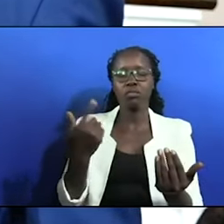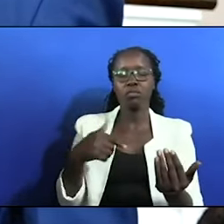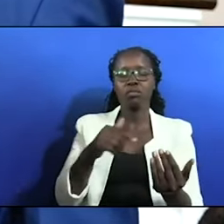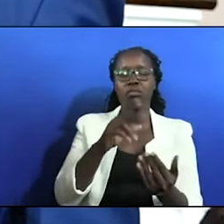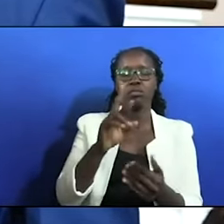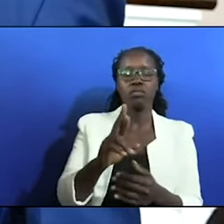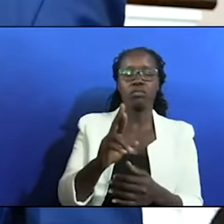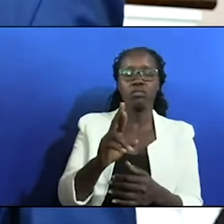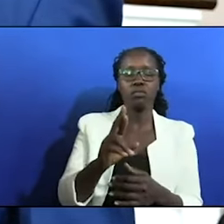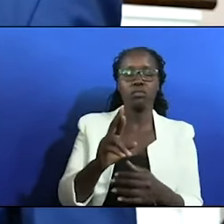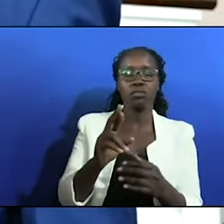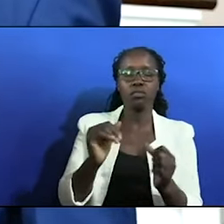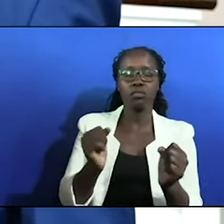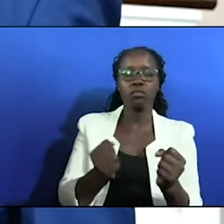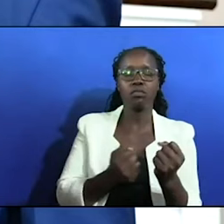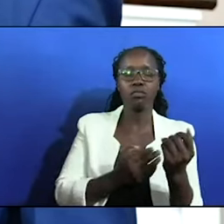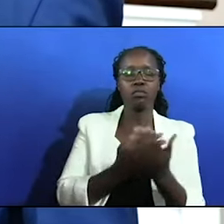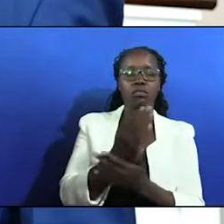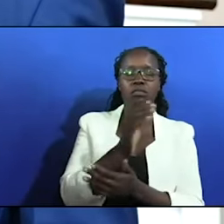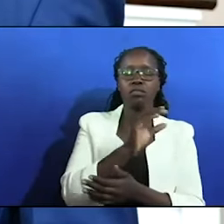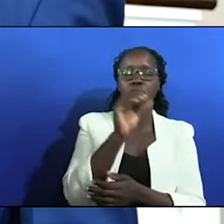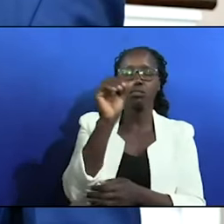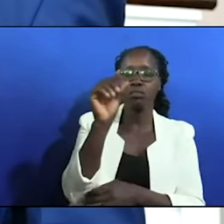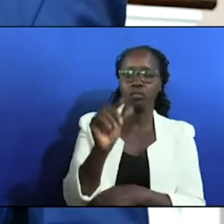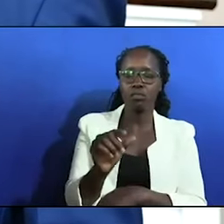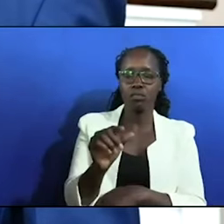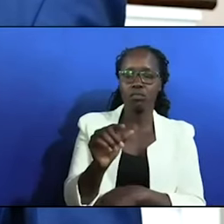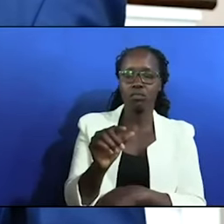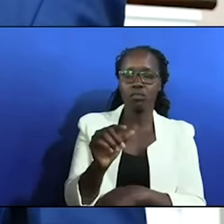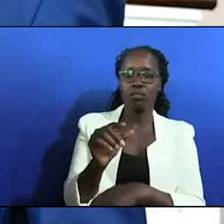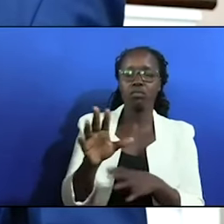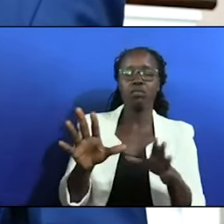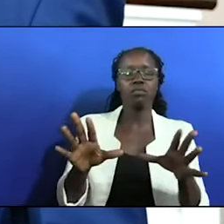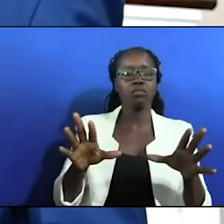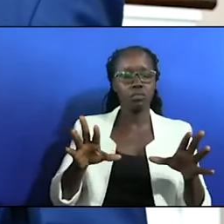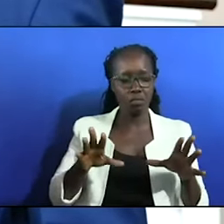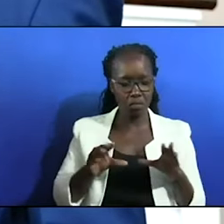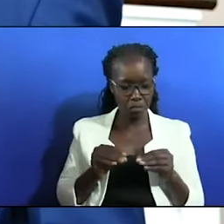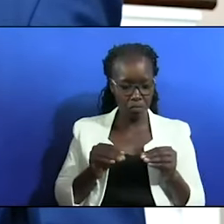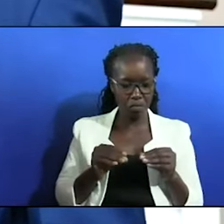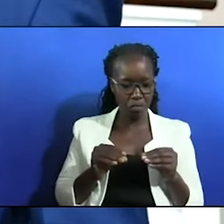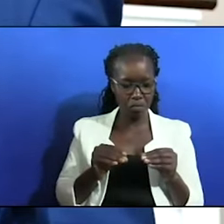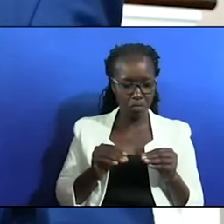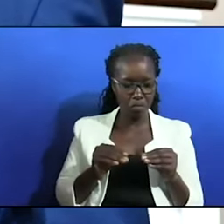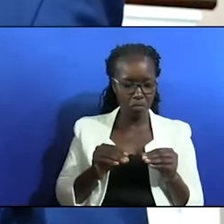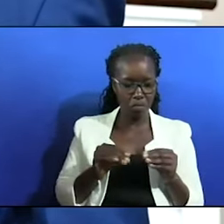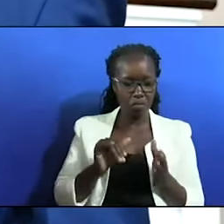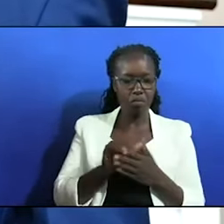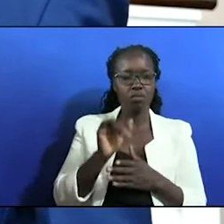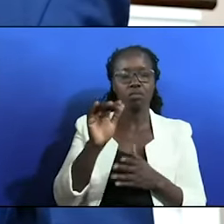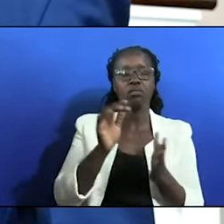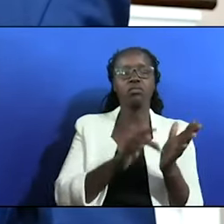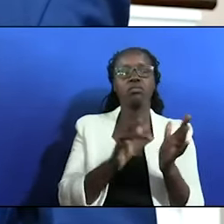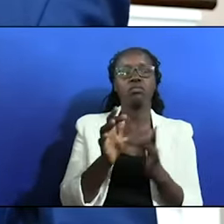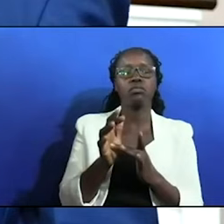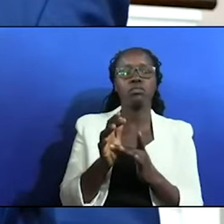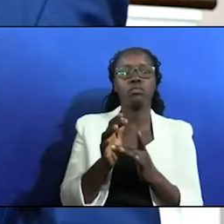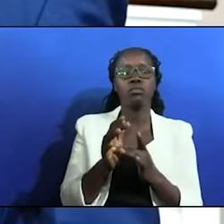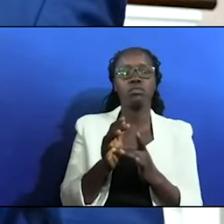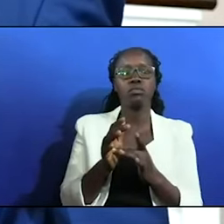have saved through the cross. And today also they have accepted that you, Jesus, will